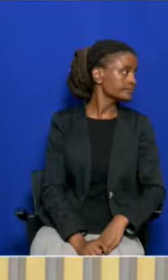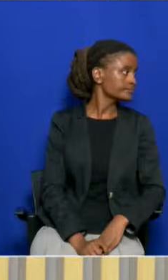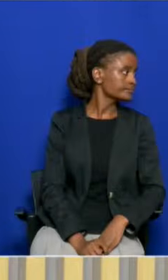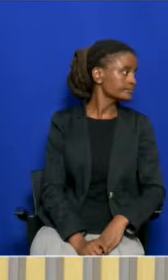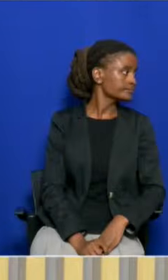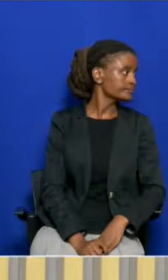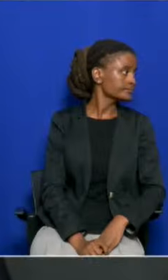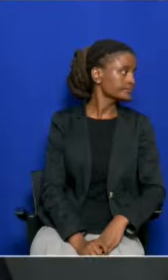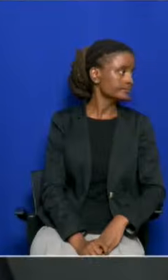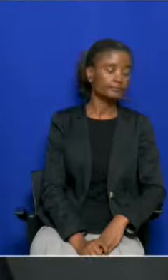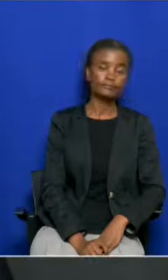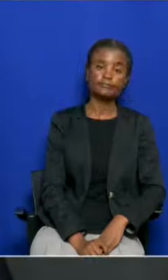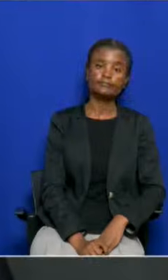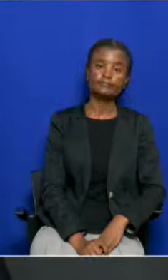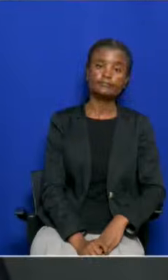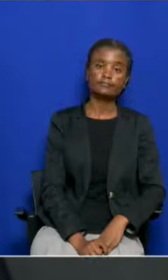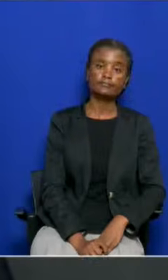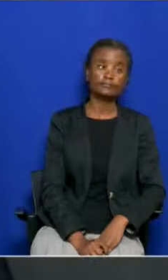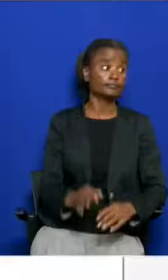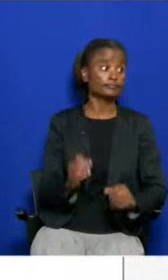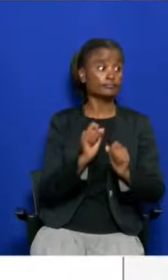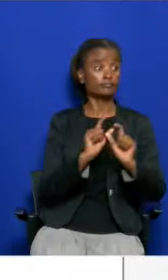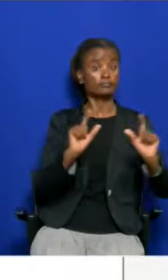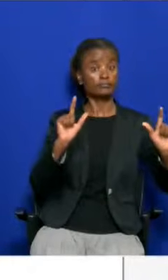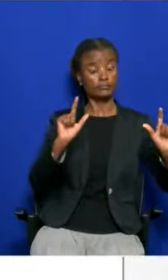It's being displayed now.